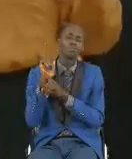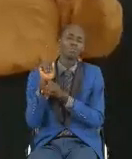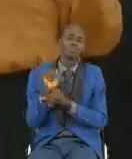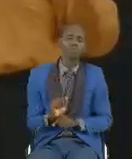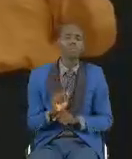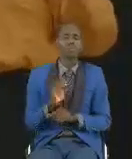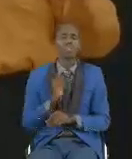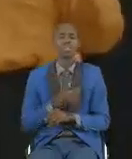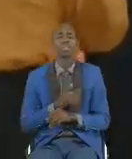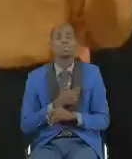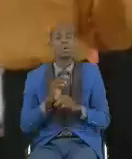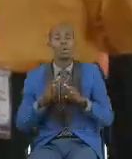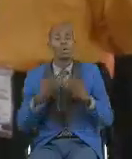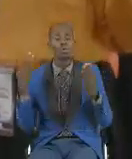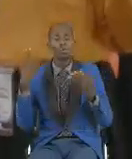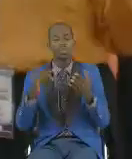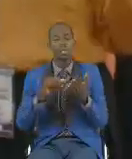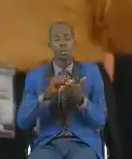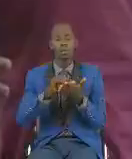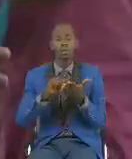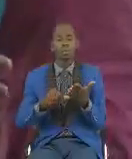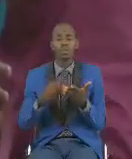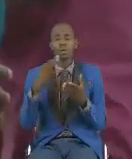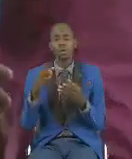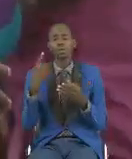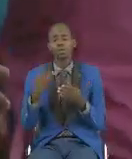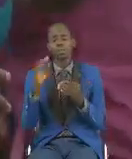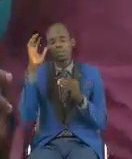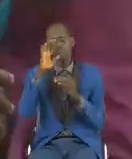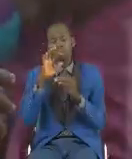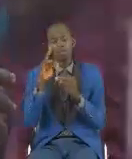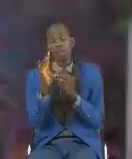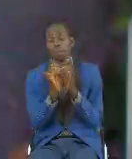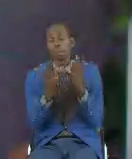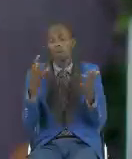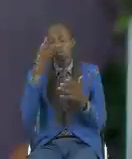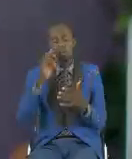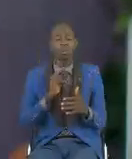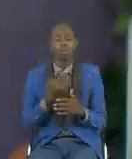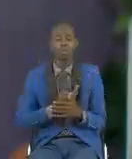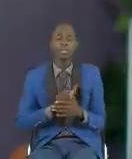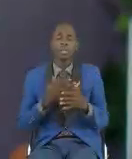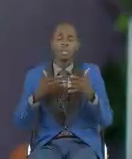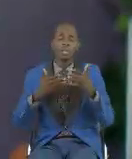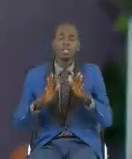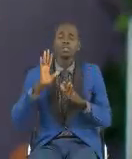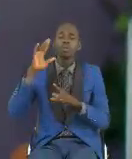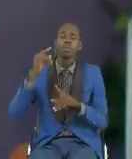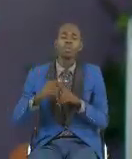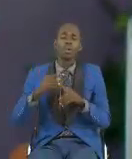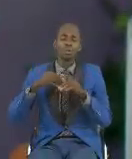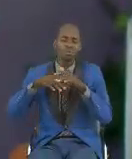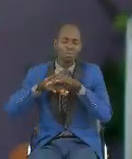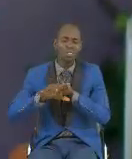Open the pages of the scriptures for us. Let your word penetrate every heart and